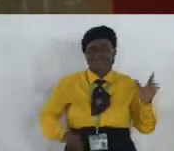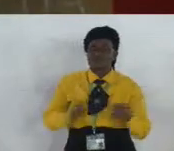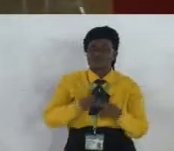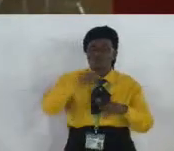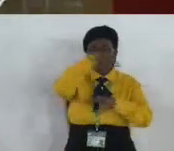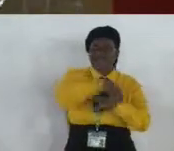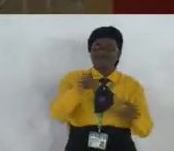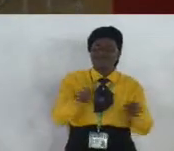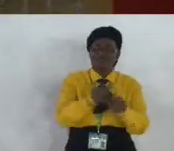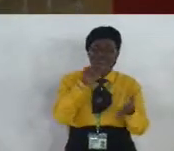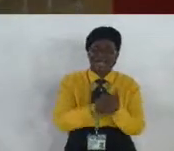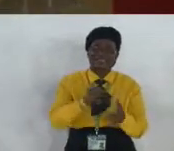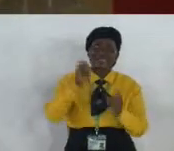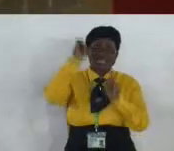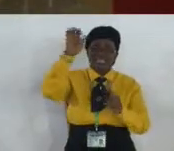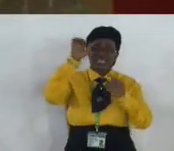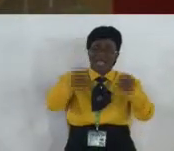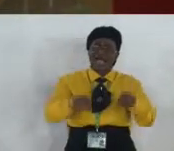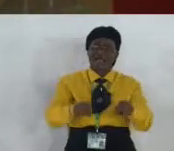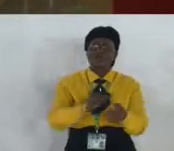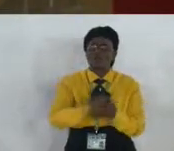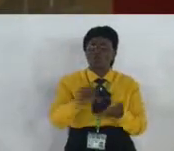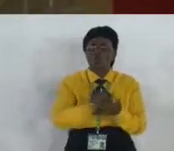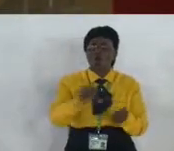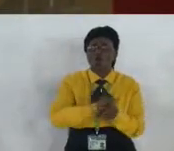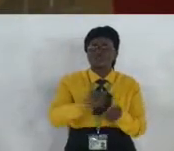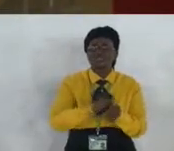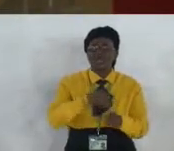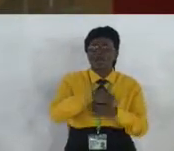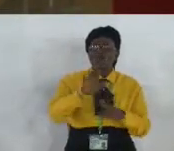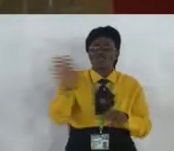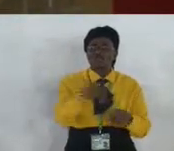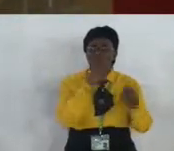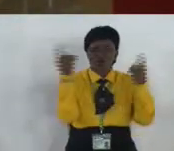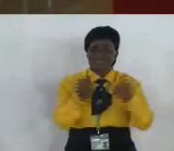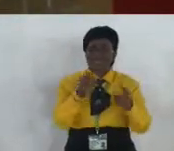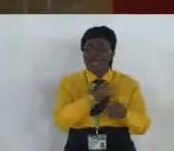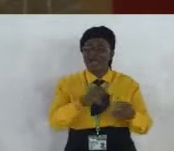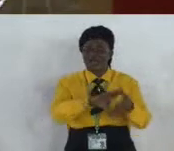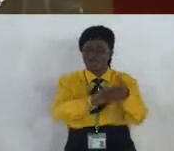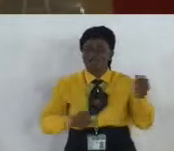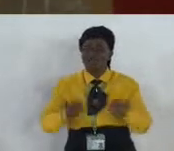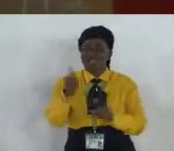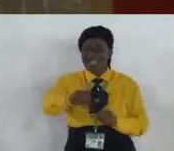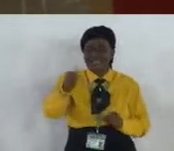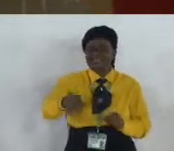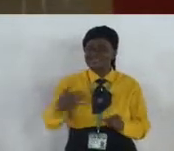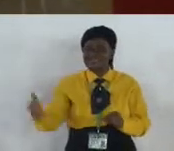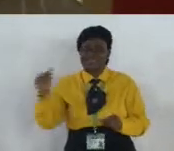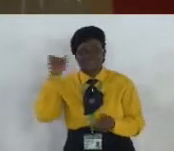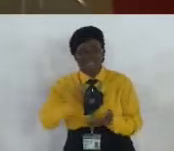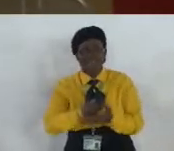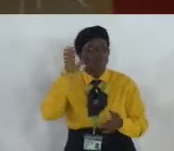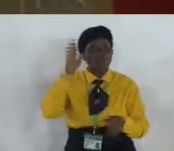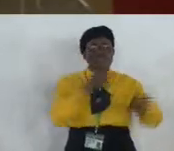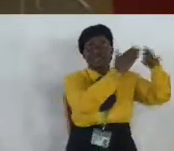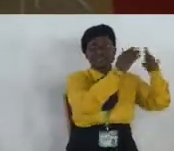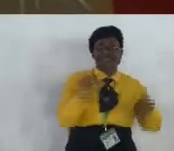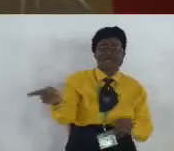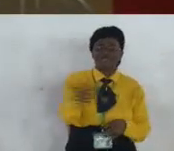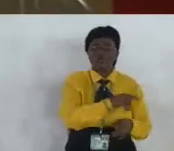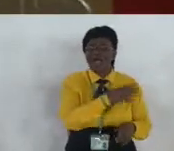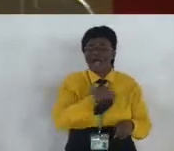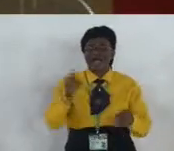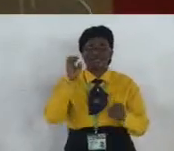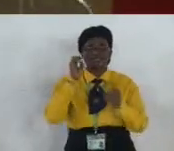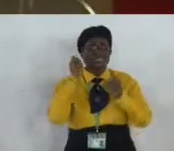sins, he can remove everything that can stand between you and the answer to your prayers. So if you want